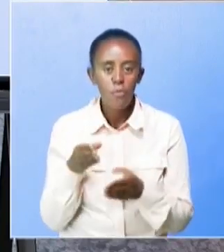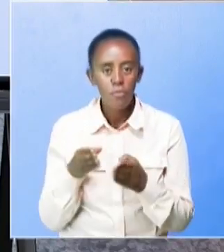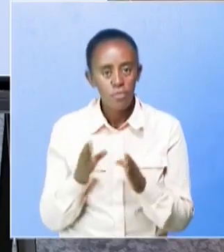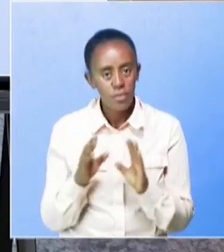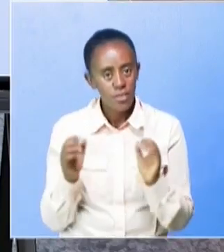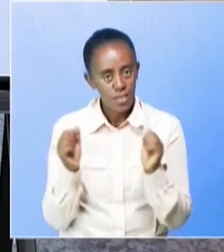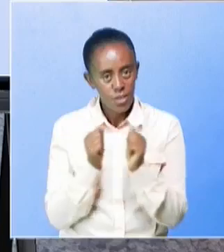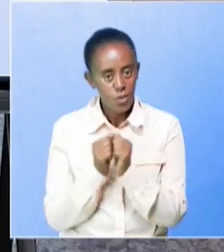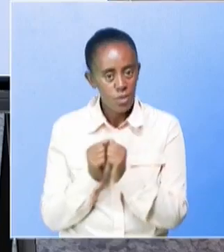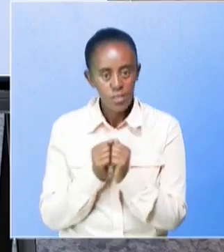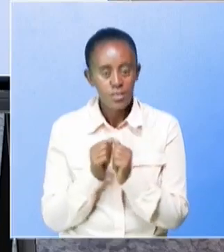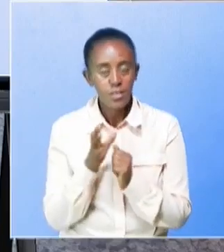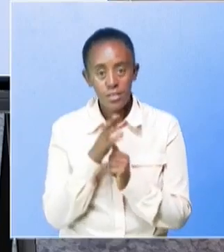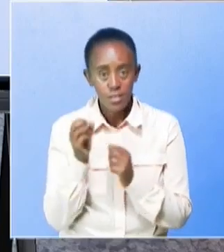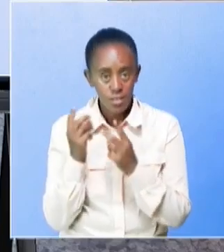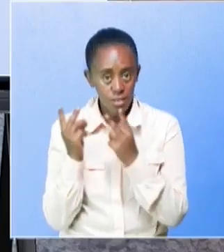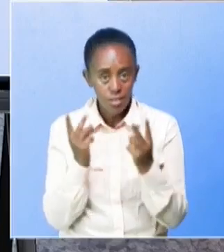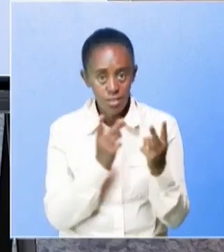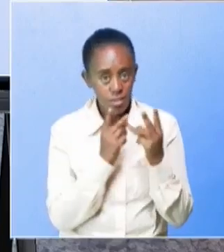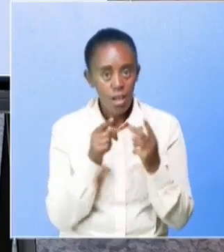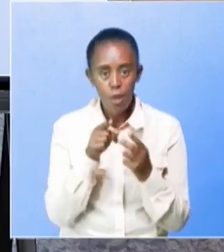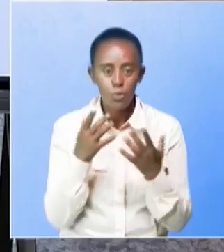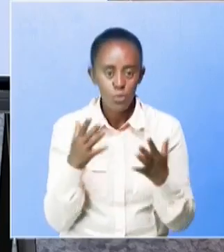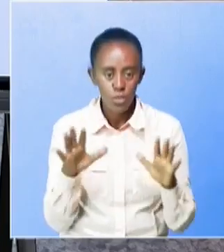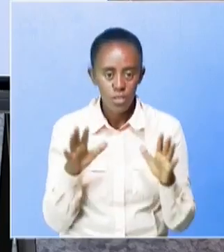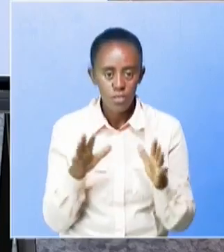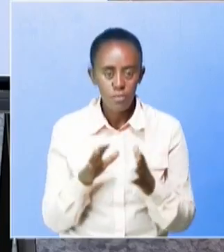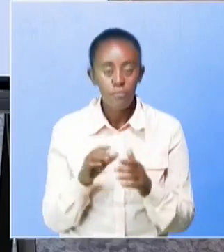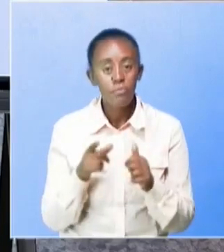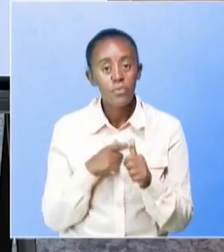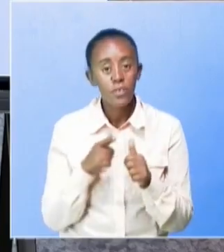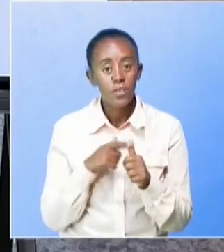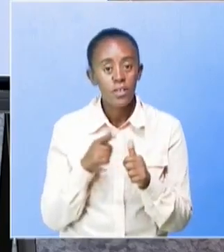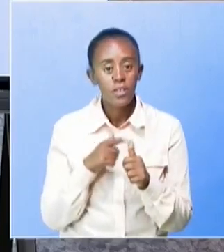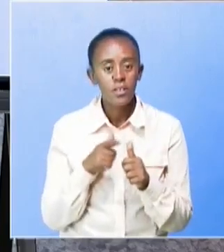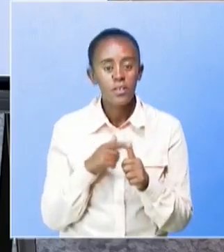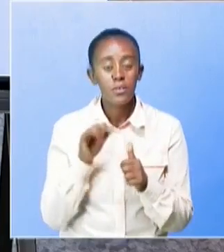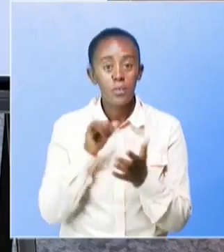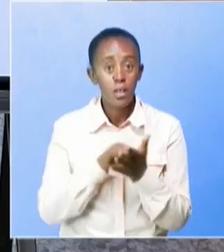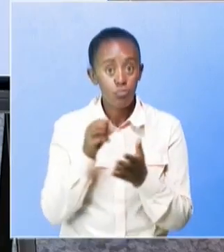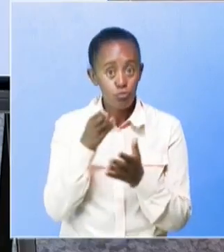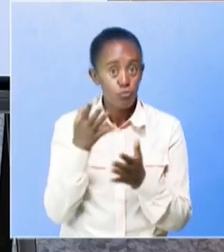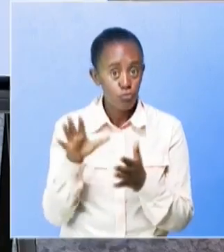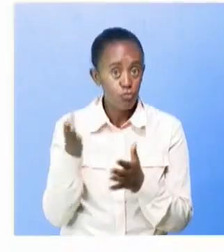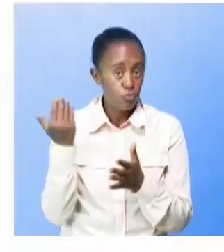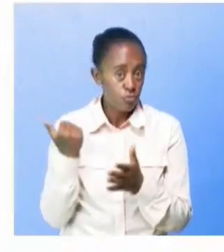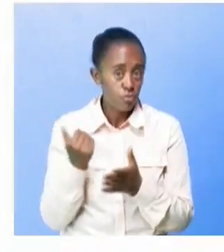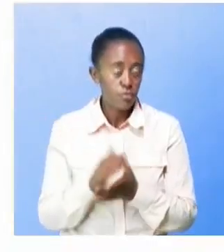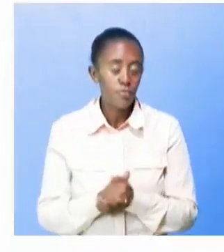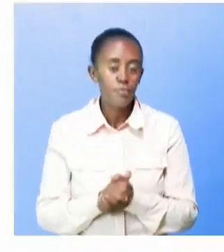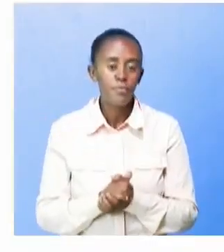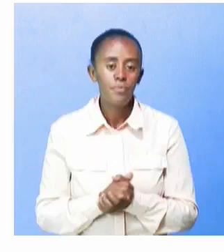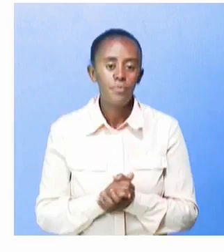it together and see how well you did. The first word that I gave you is